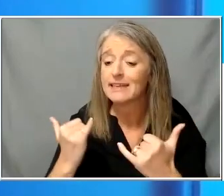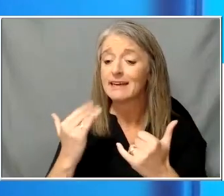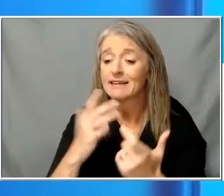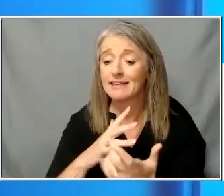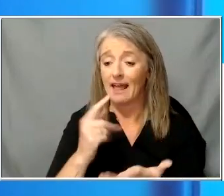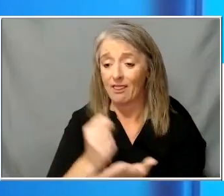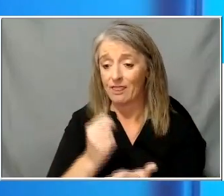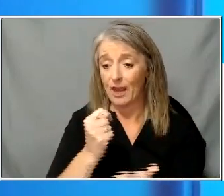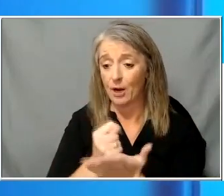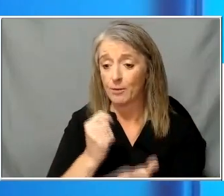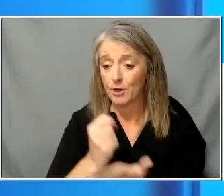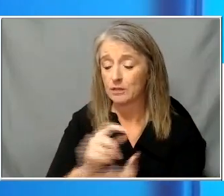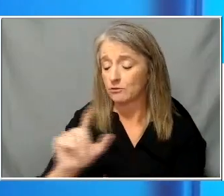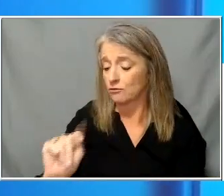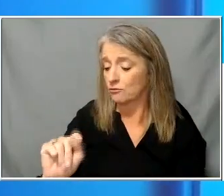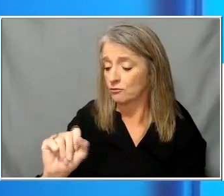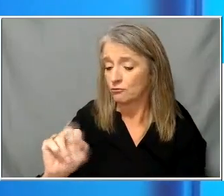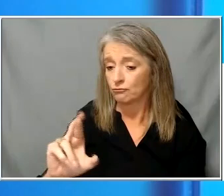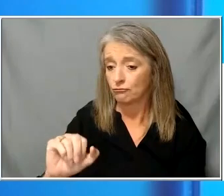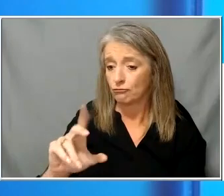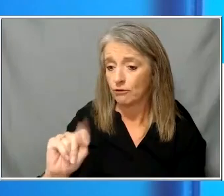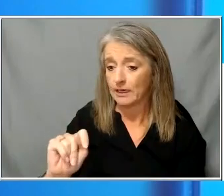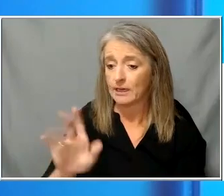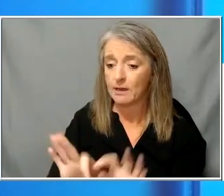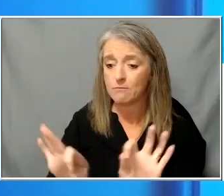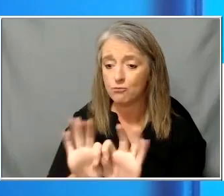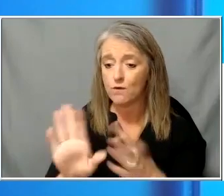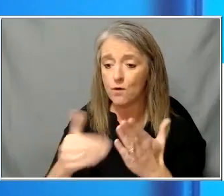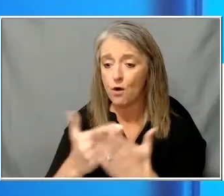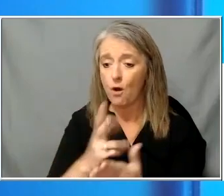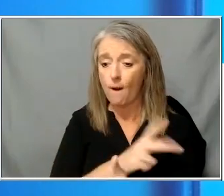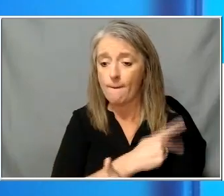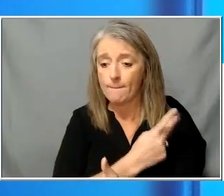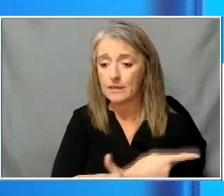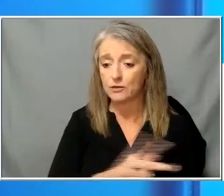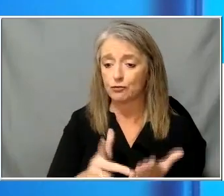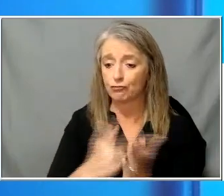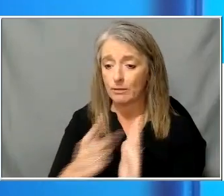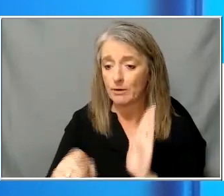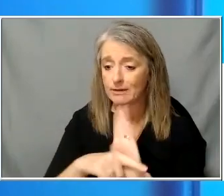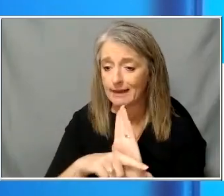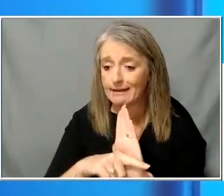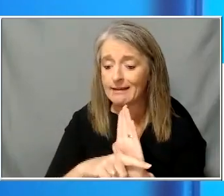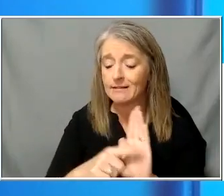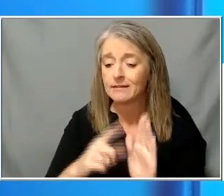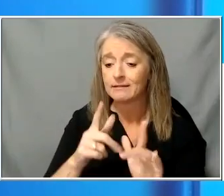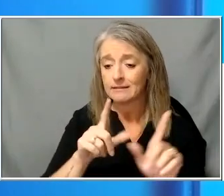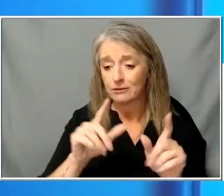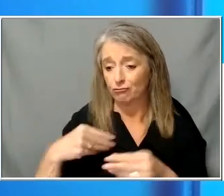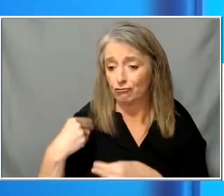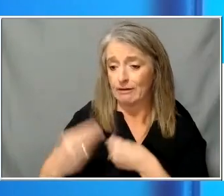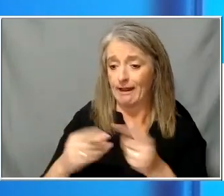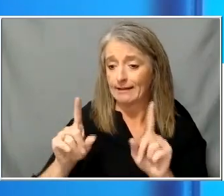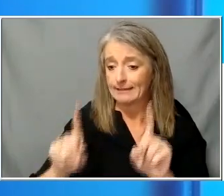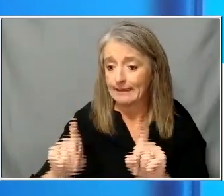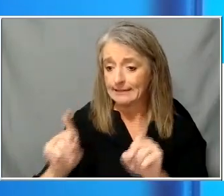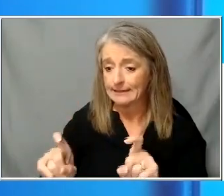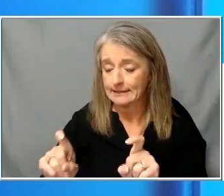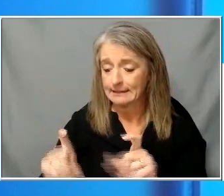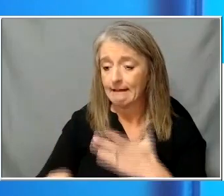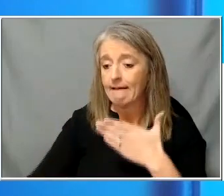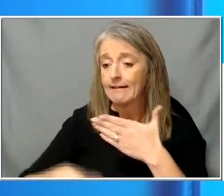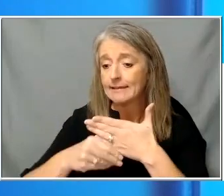therapeutic target. So very important for all patients with triple negative breast cancers to undergo genetic testing. In addition,